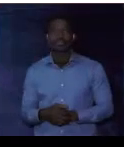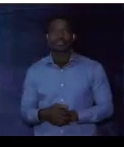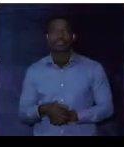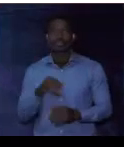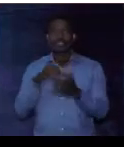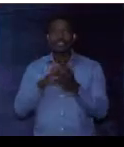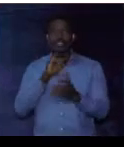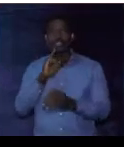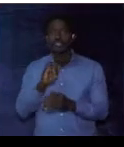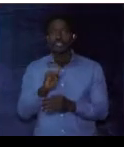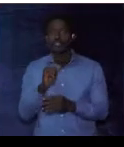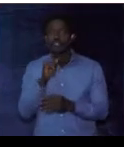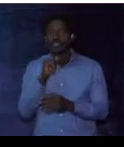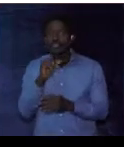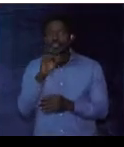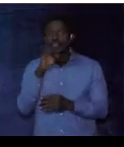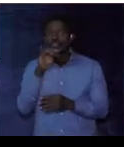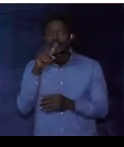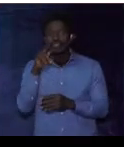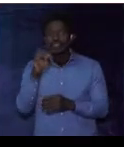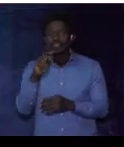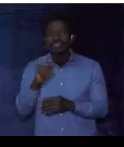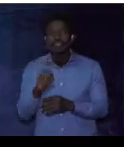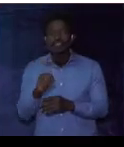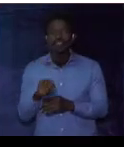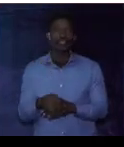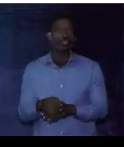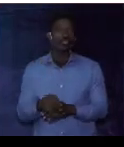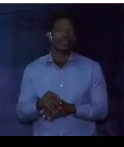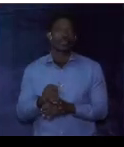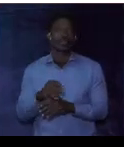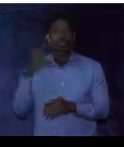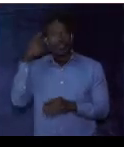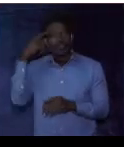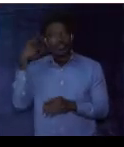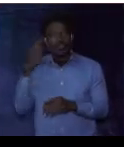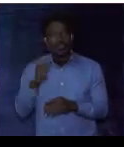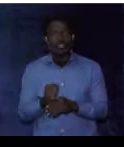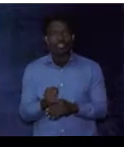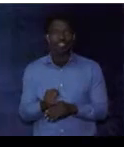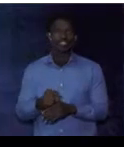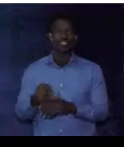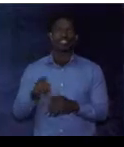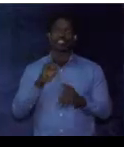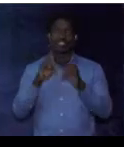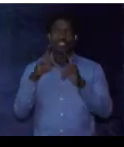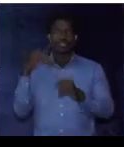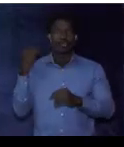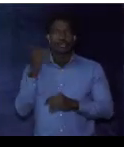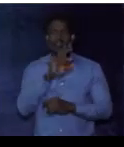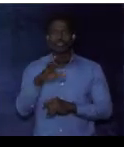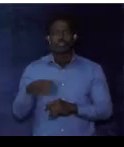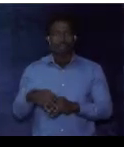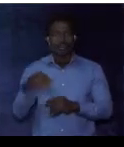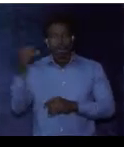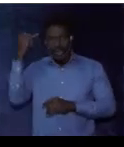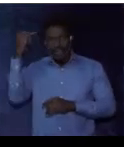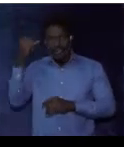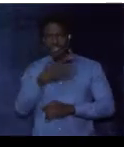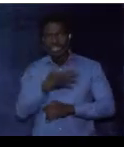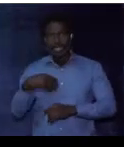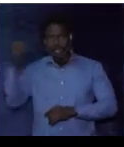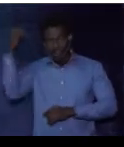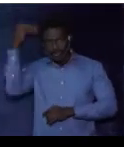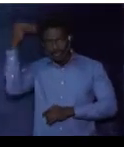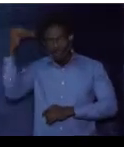topic. It is a non-fiction exercise for the expression of your ideas and